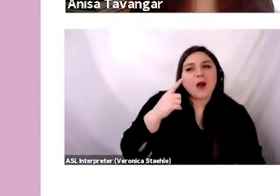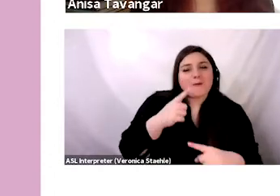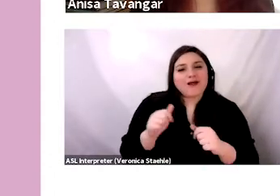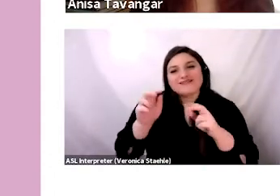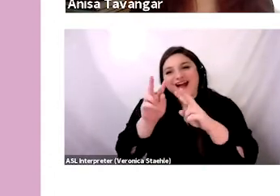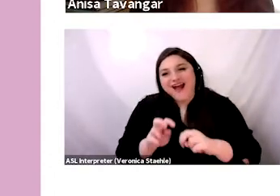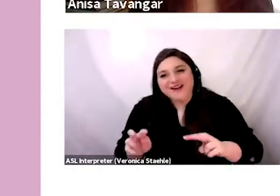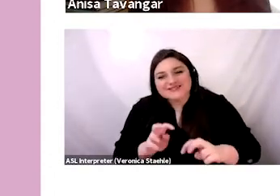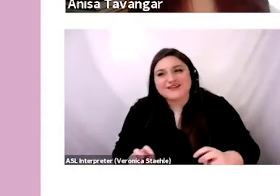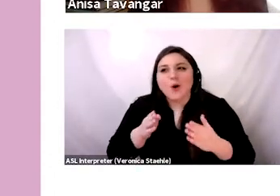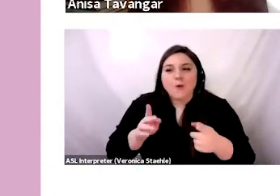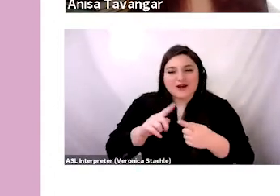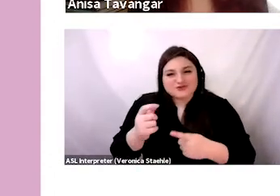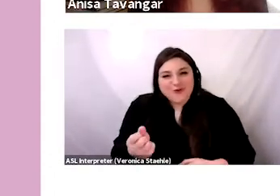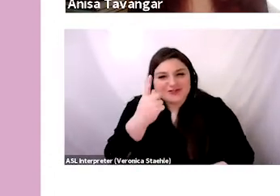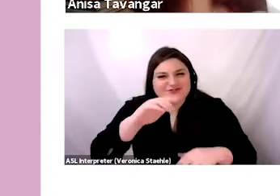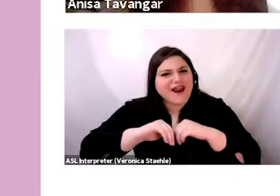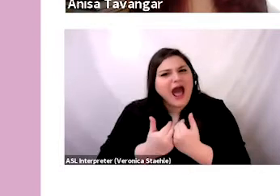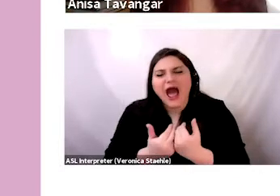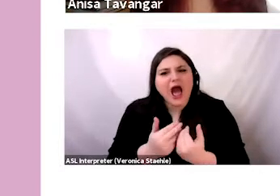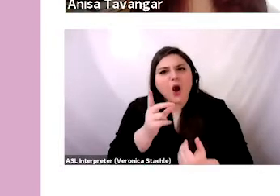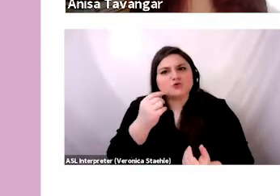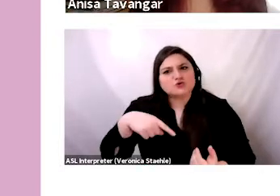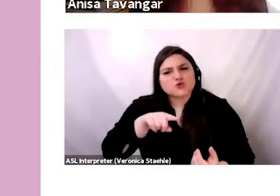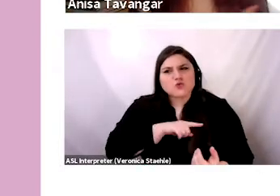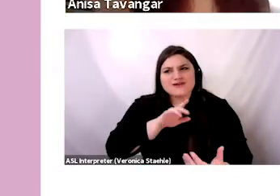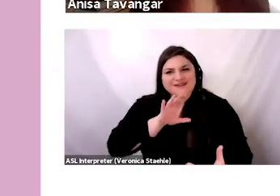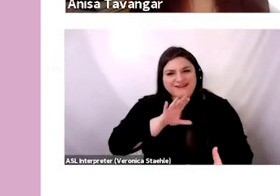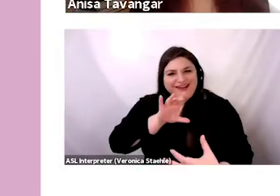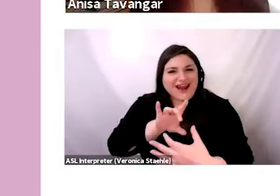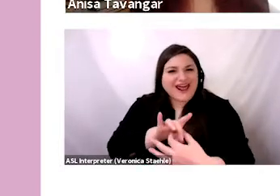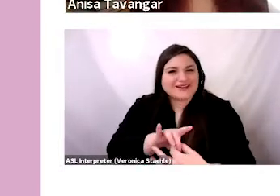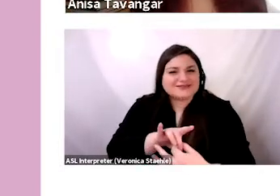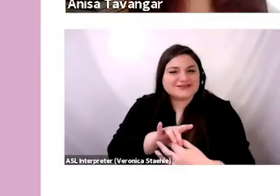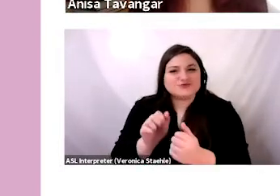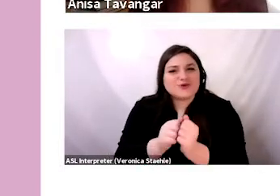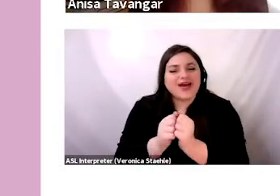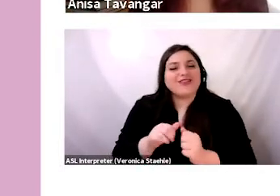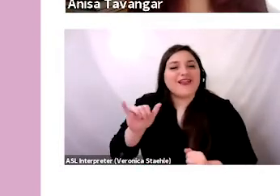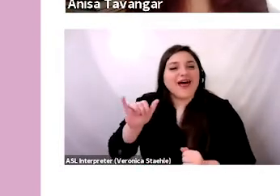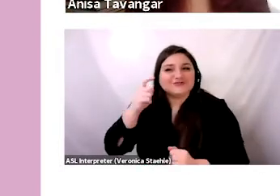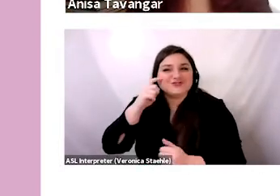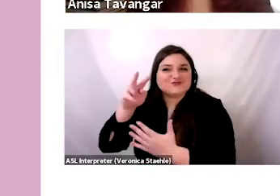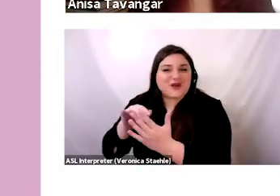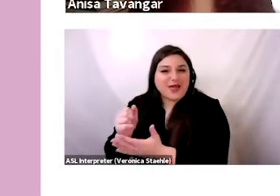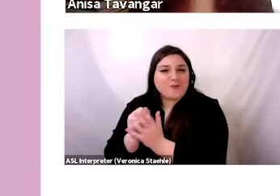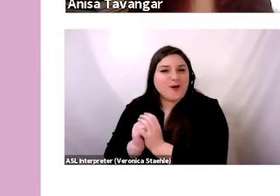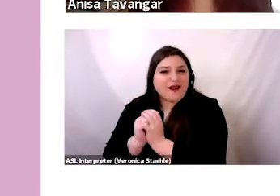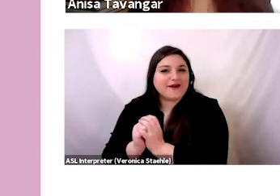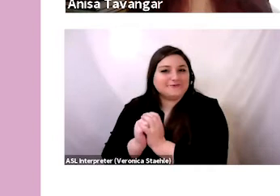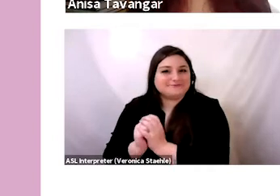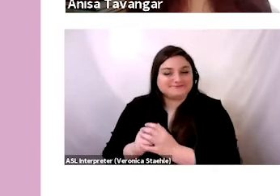as just understanding kind of how do we connect with what is really this great mystery, as the prayer